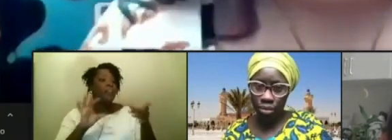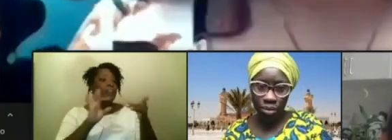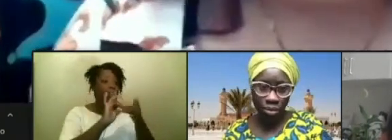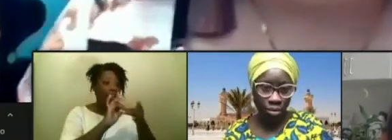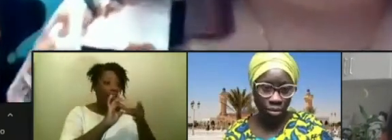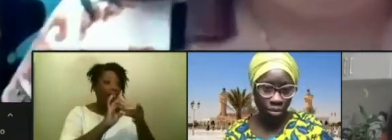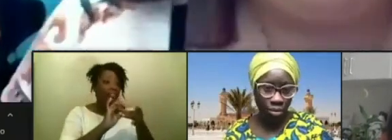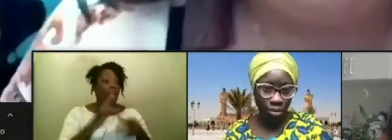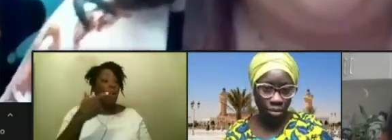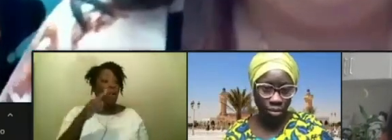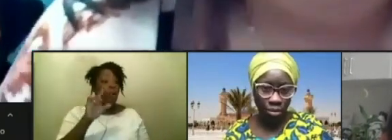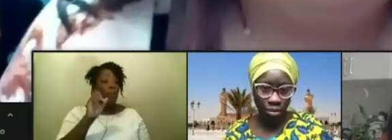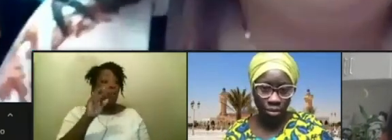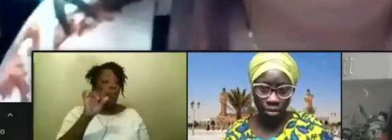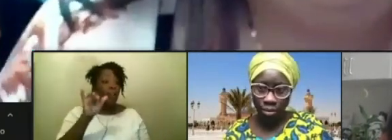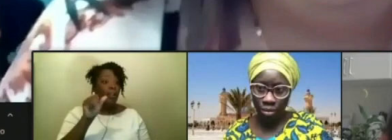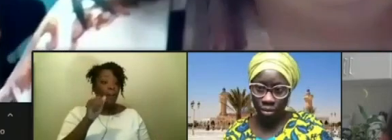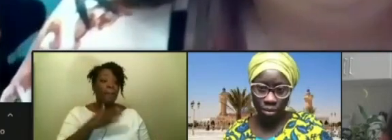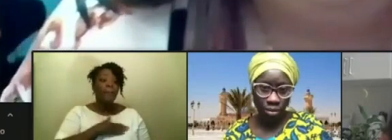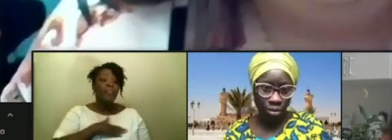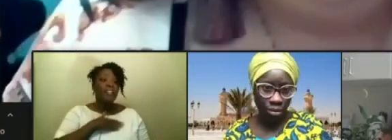Gloria, please share the Spanish line.